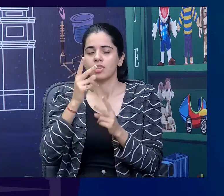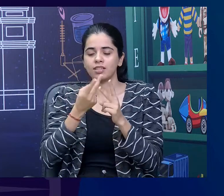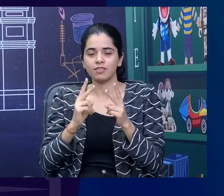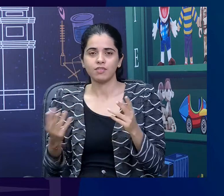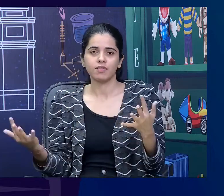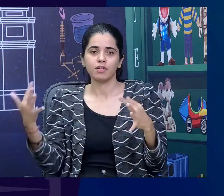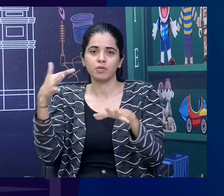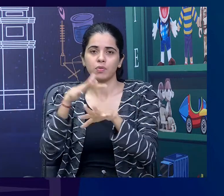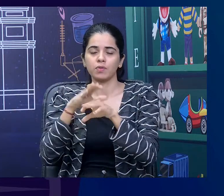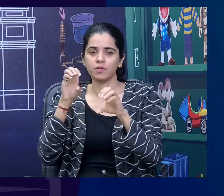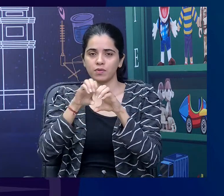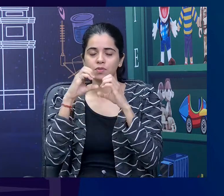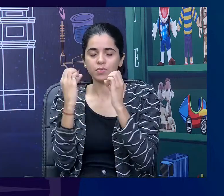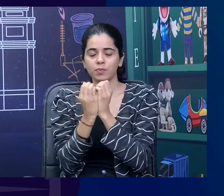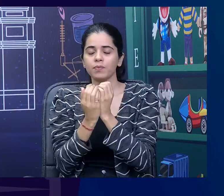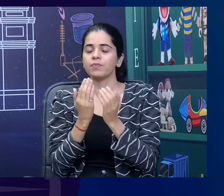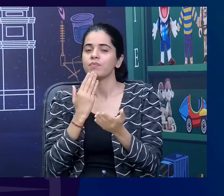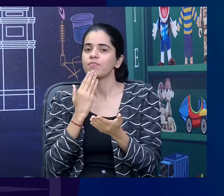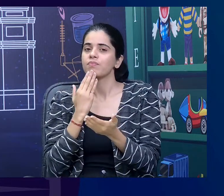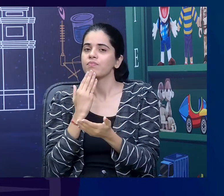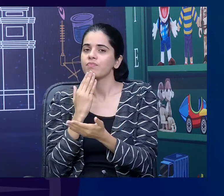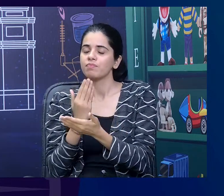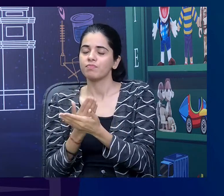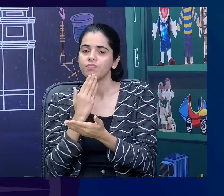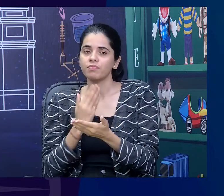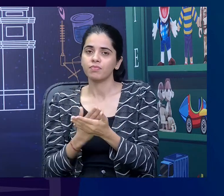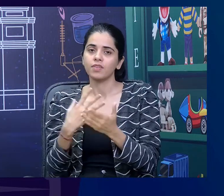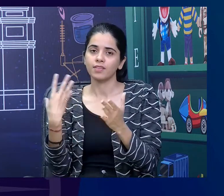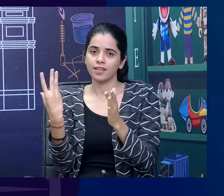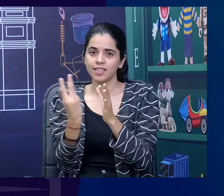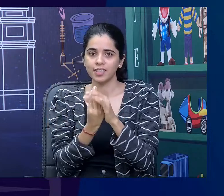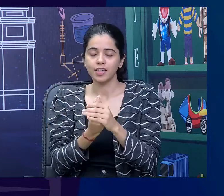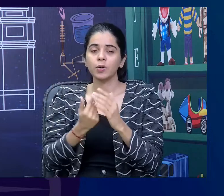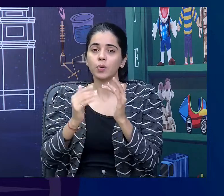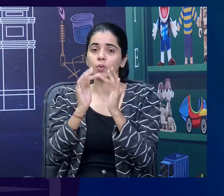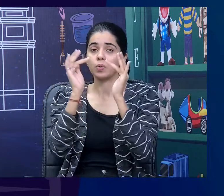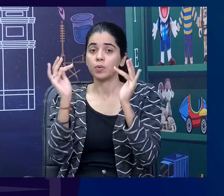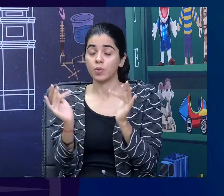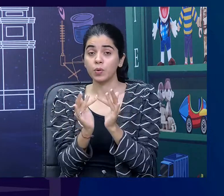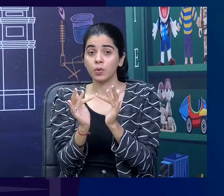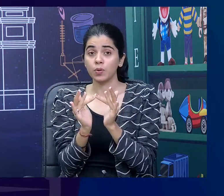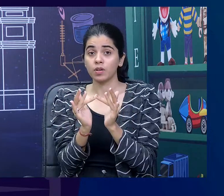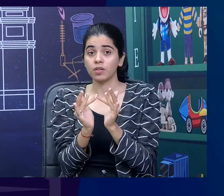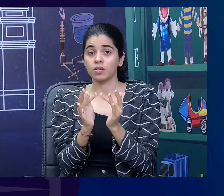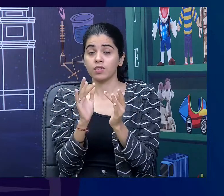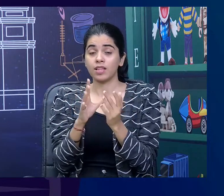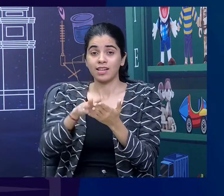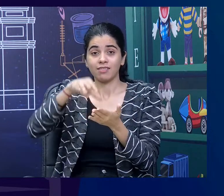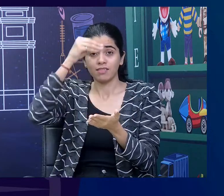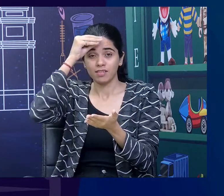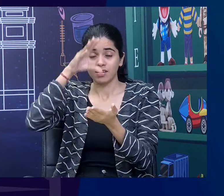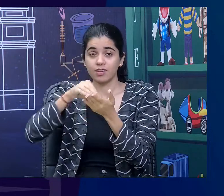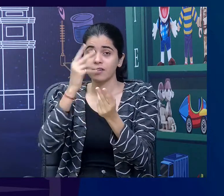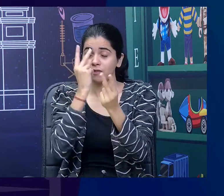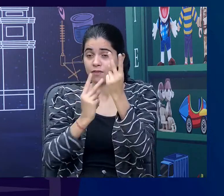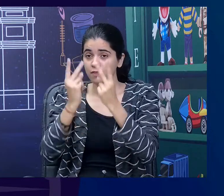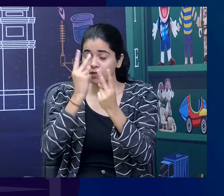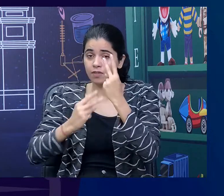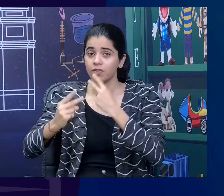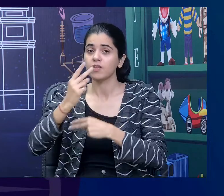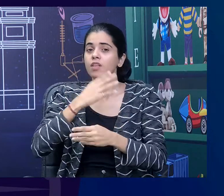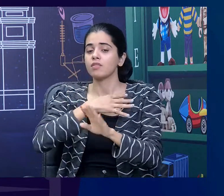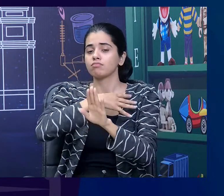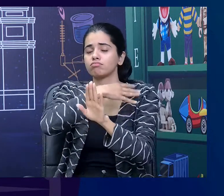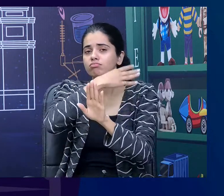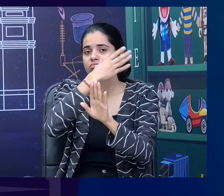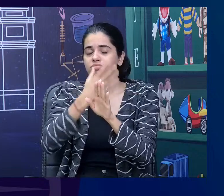and inclusive classrooms. Exactly. Thank you. Exactly, ma'am. Thank you for being with us, and thank you, dear learners and viewers, for being with us